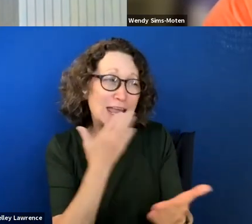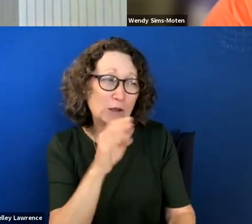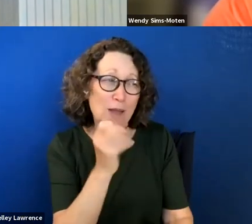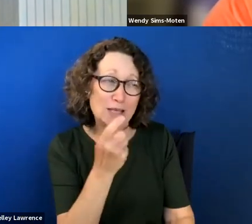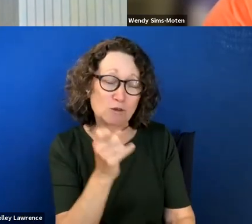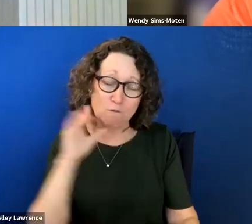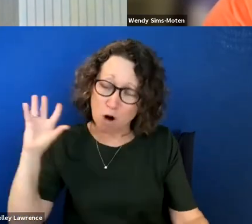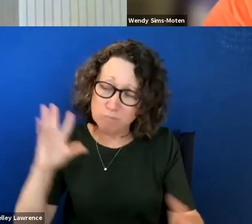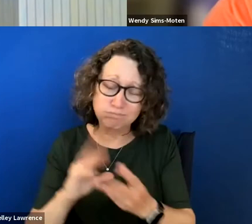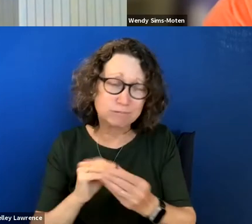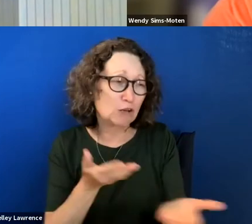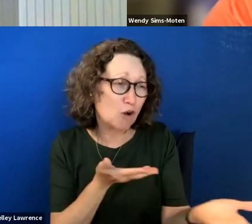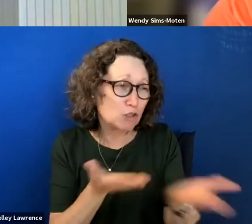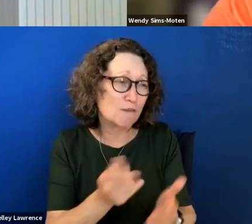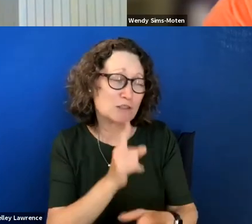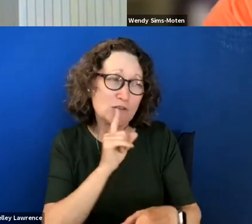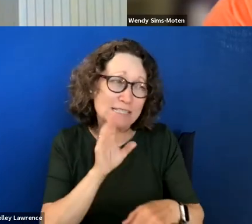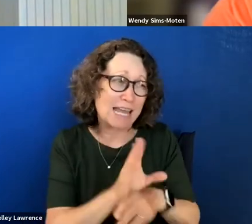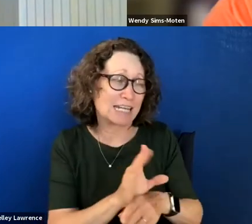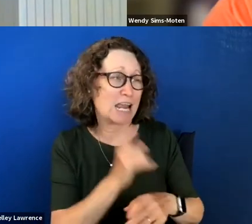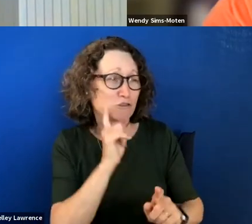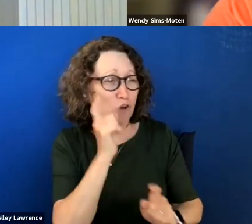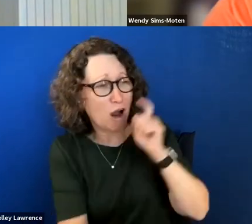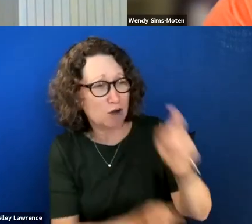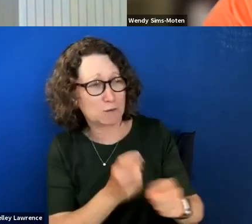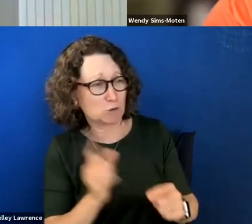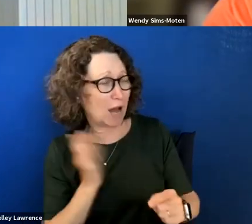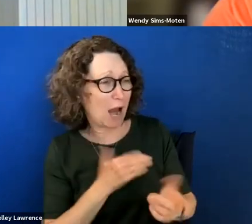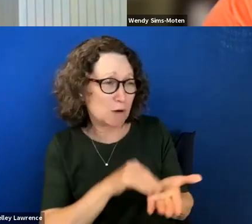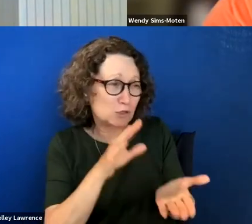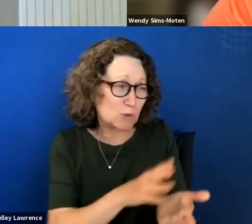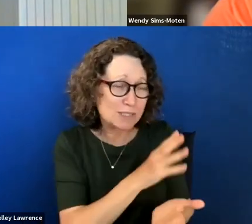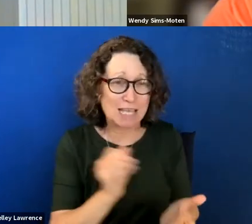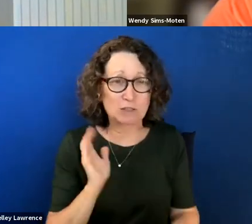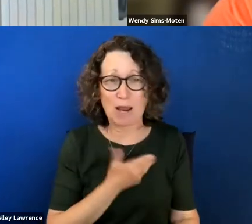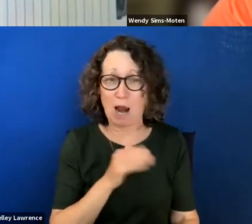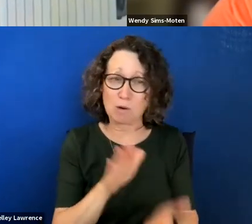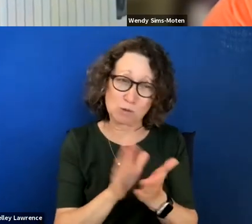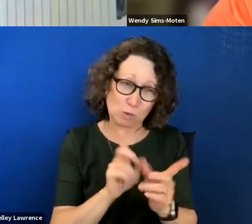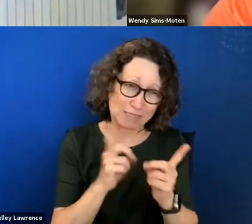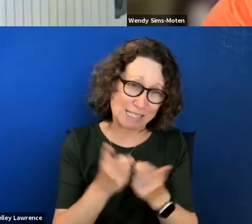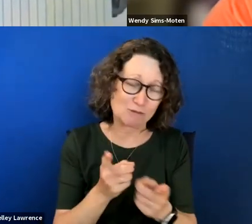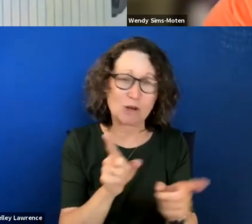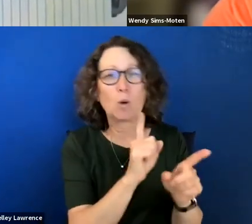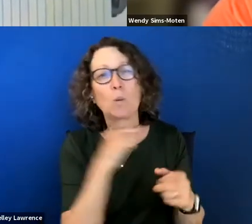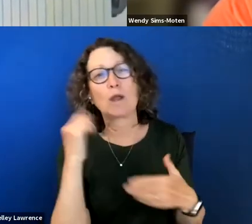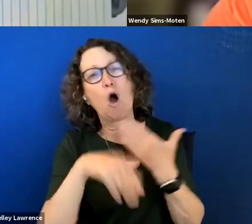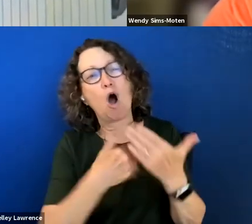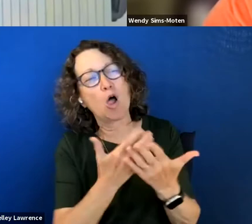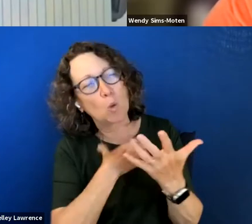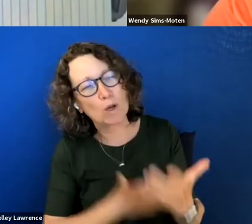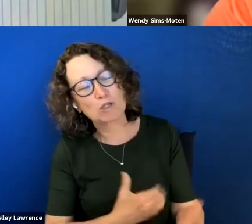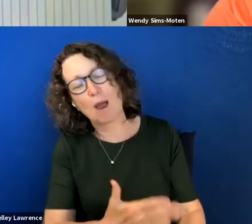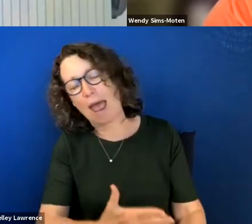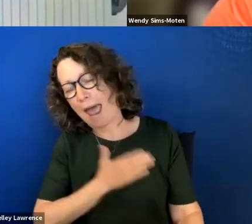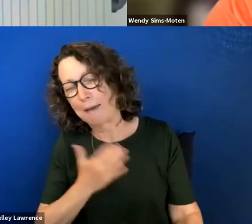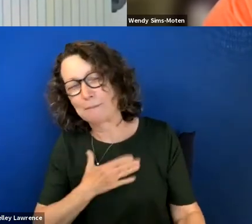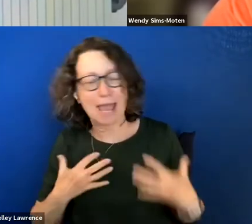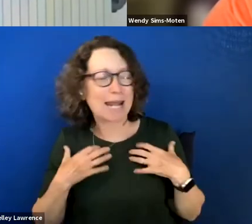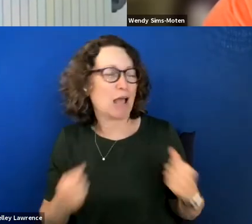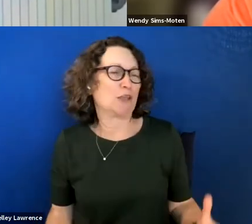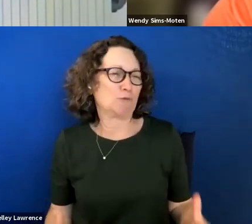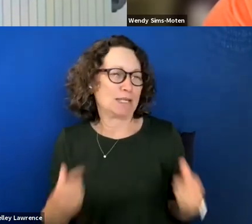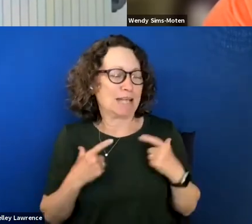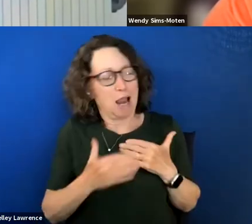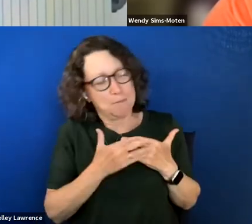all your service, your dedication, your contributions to our students and to our district. We all wish you a happy and healthy